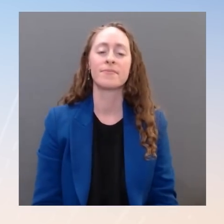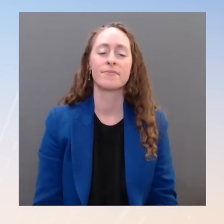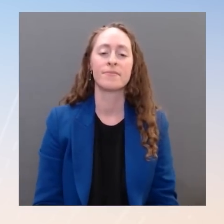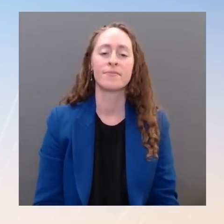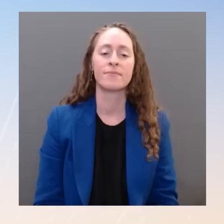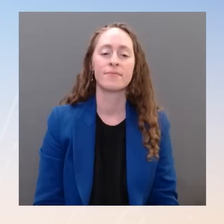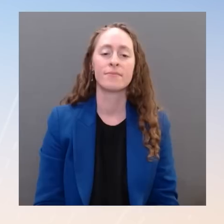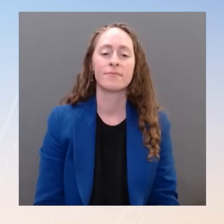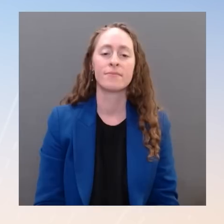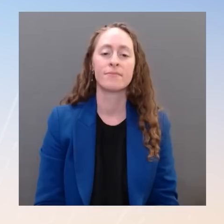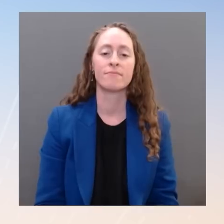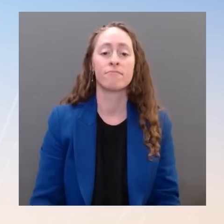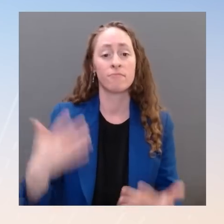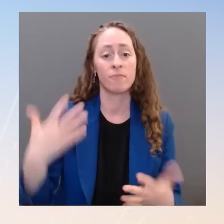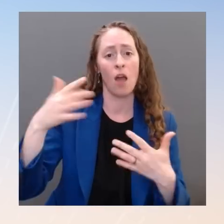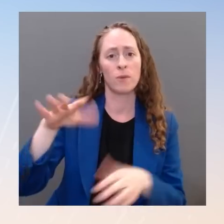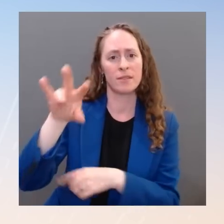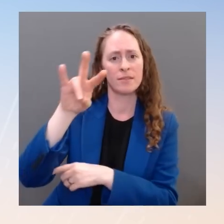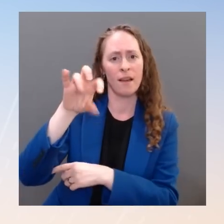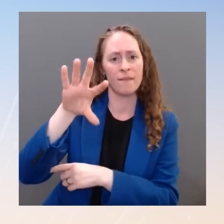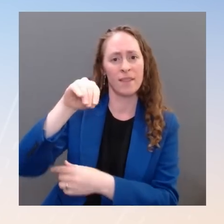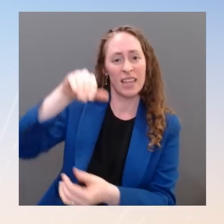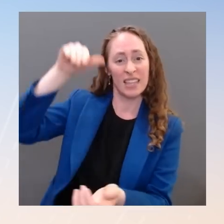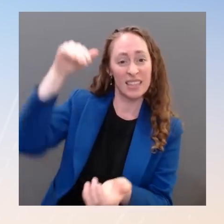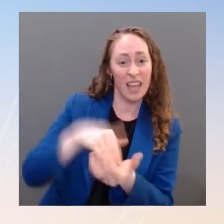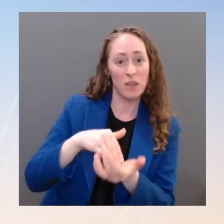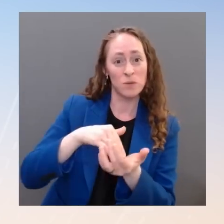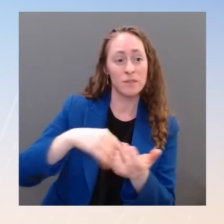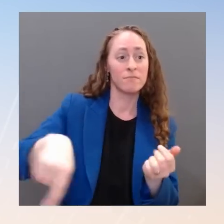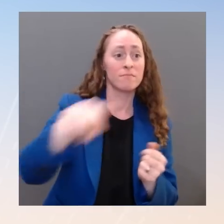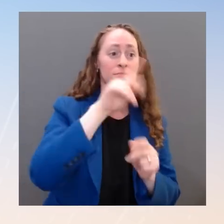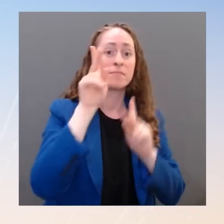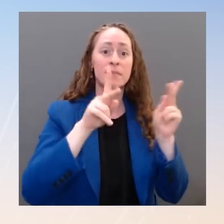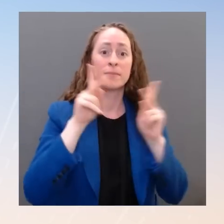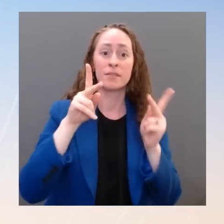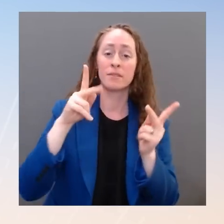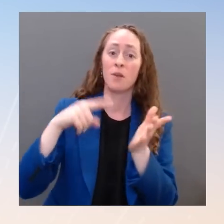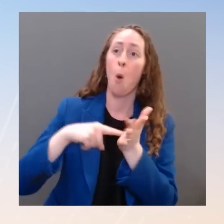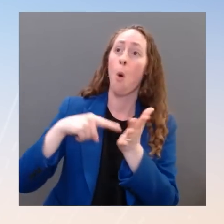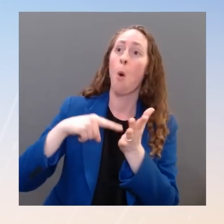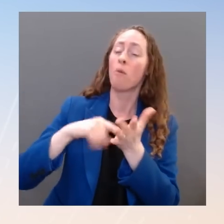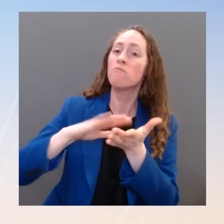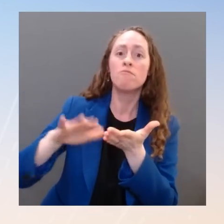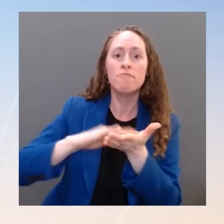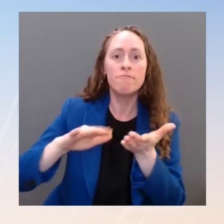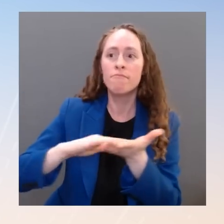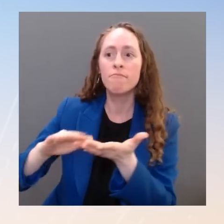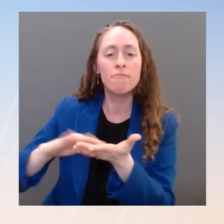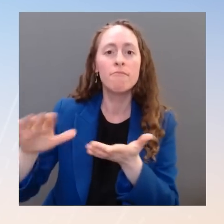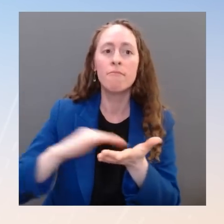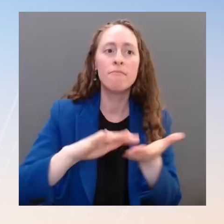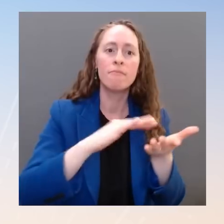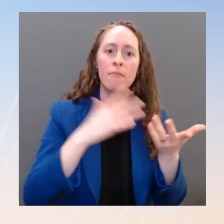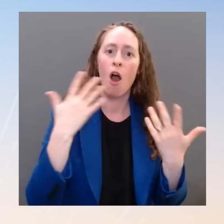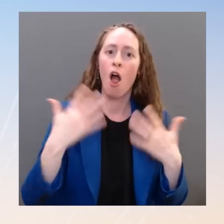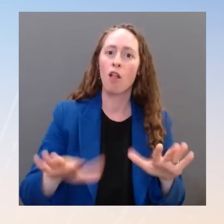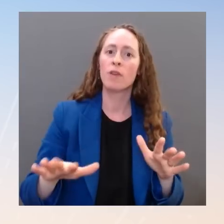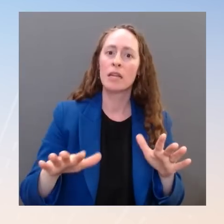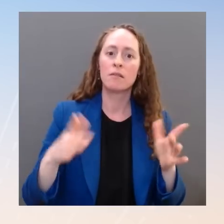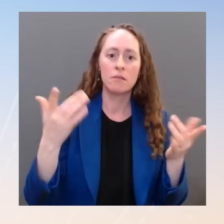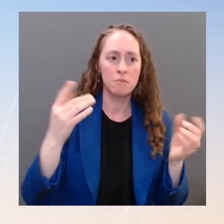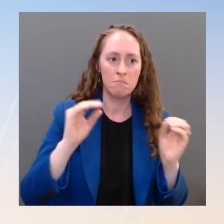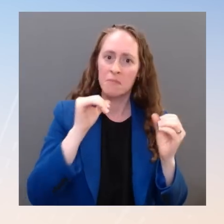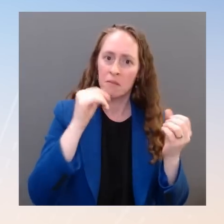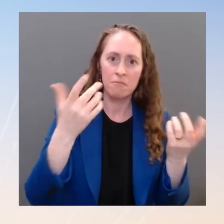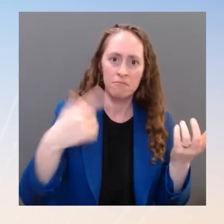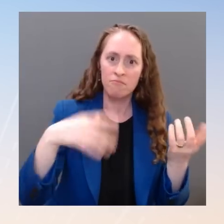borrowers. So while he's continuing to consider what executive actions he could take using his own authority, even though if Congress sent him a bill tomorrow, he could sign